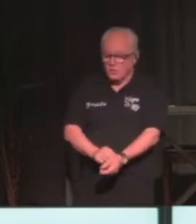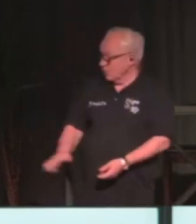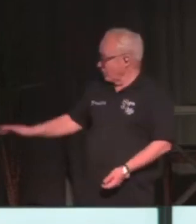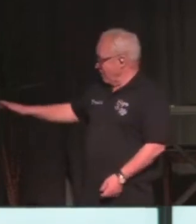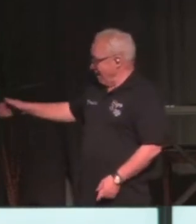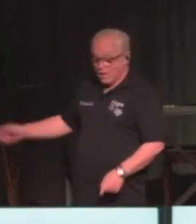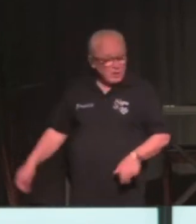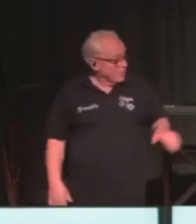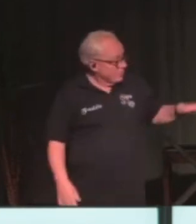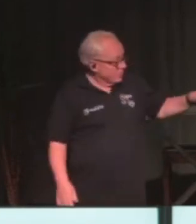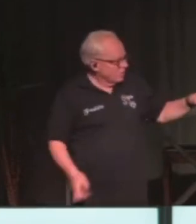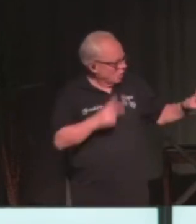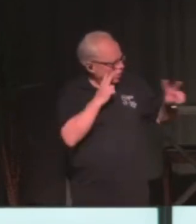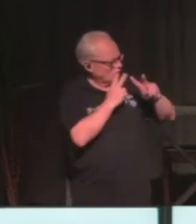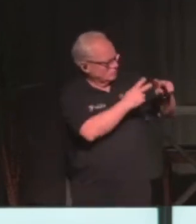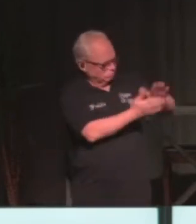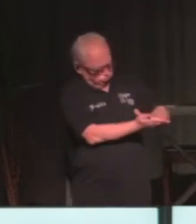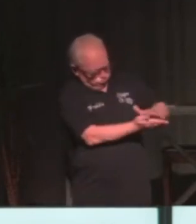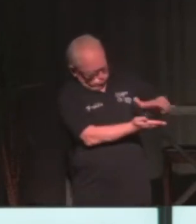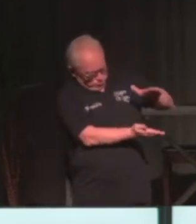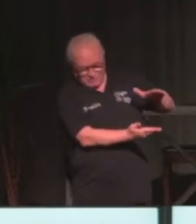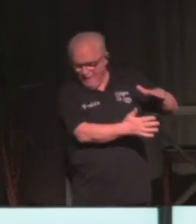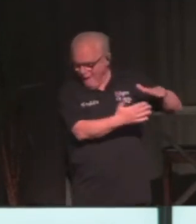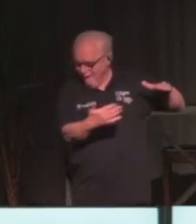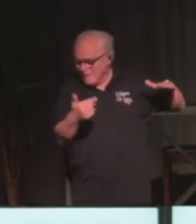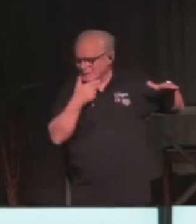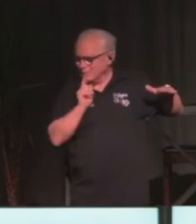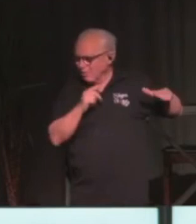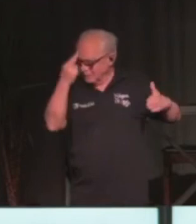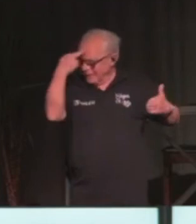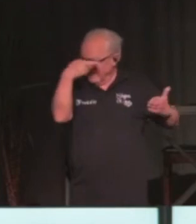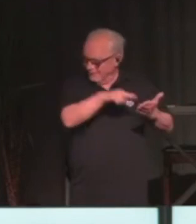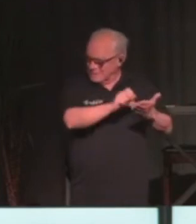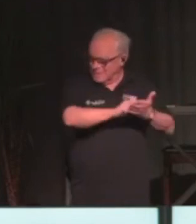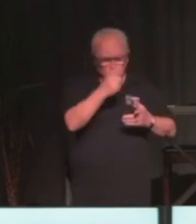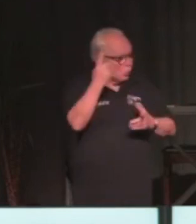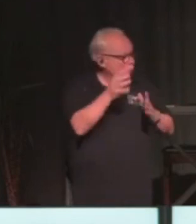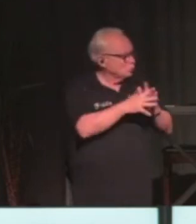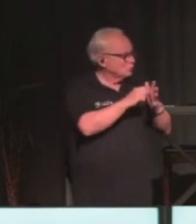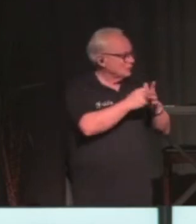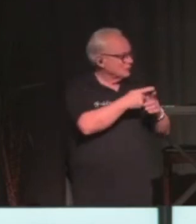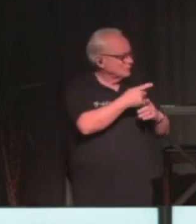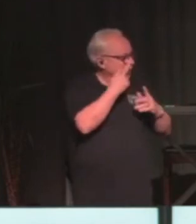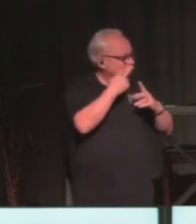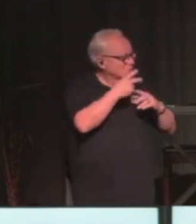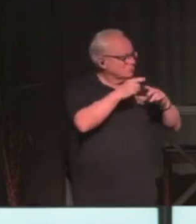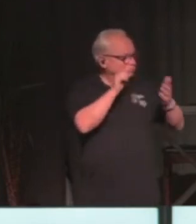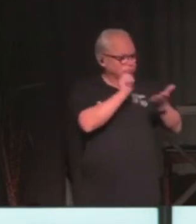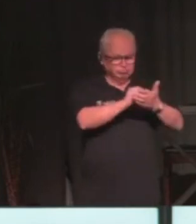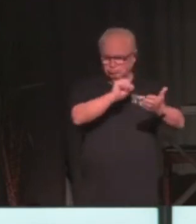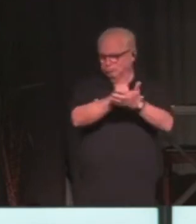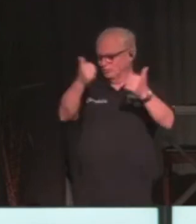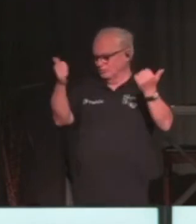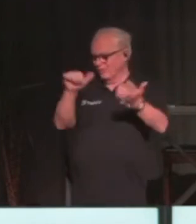right just to sign up. Look how many people have signed up in just the 1 week. Huh? How good is